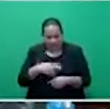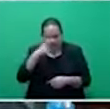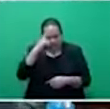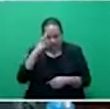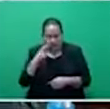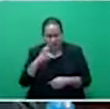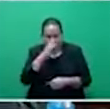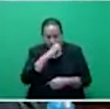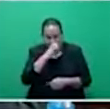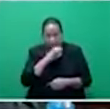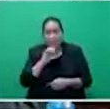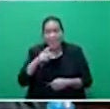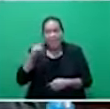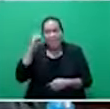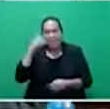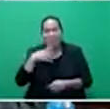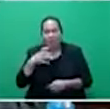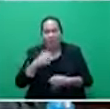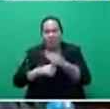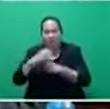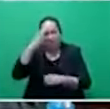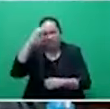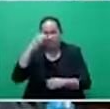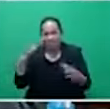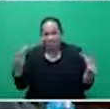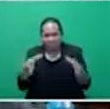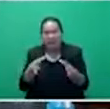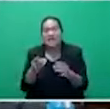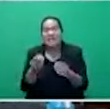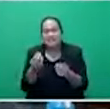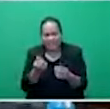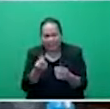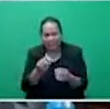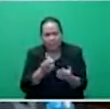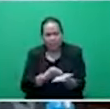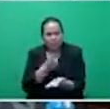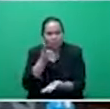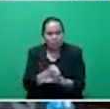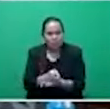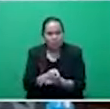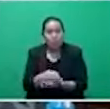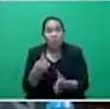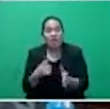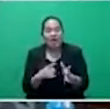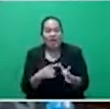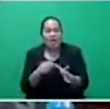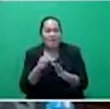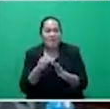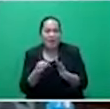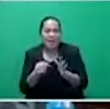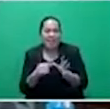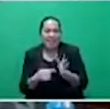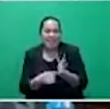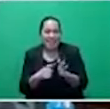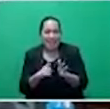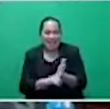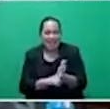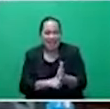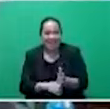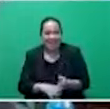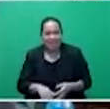Very simple quote. Very simple quote by A.D. Patel. Won't it be better